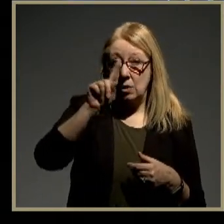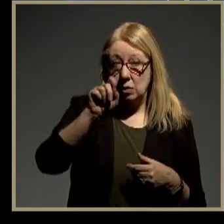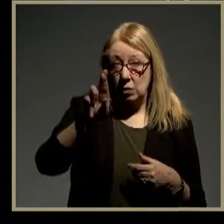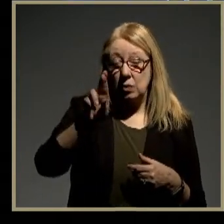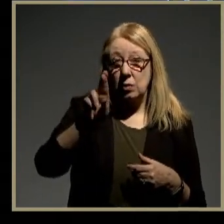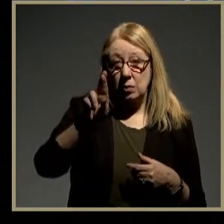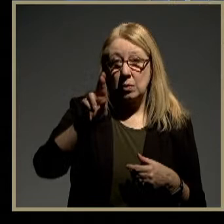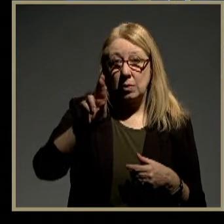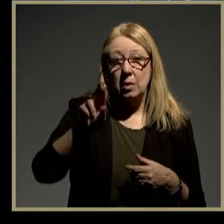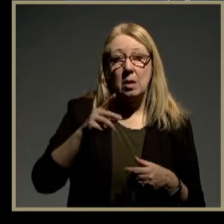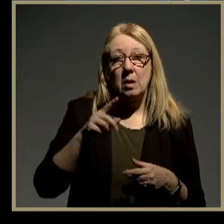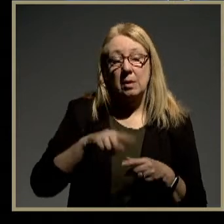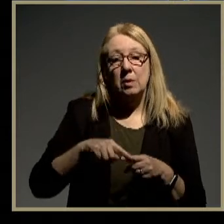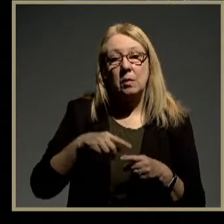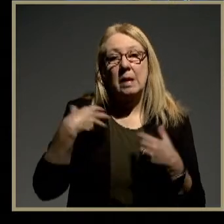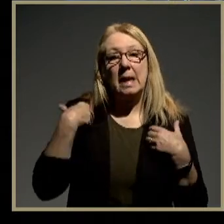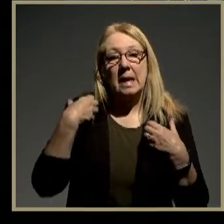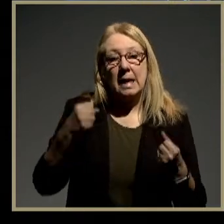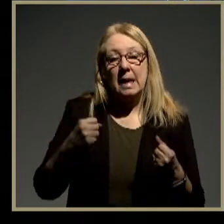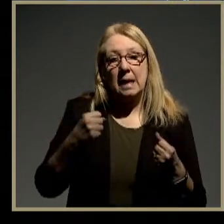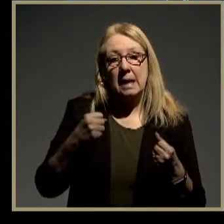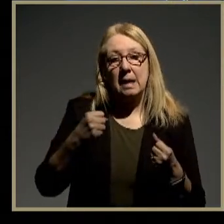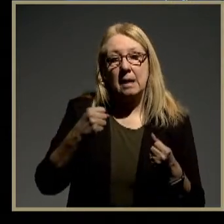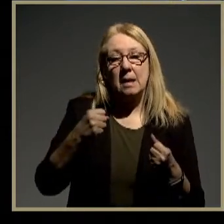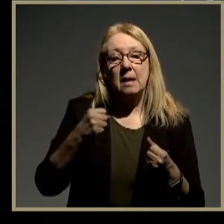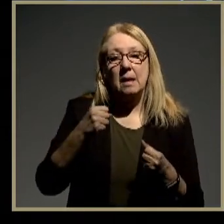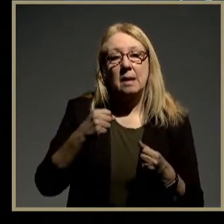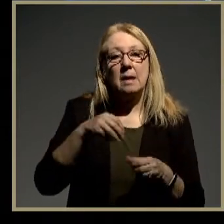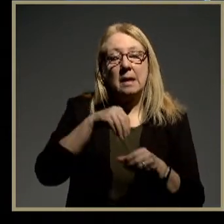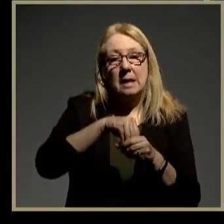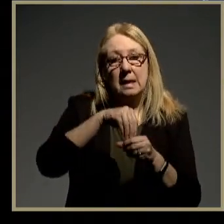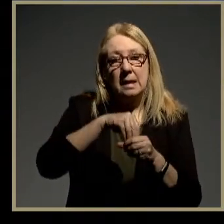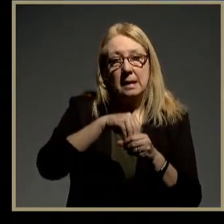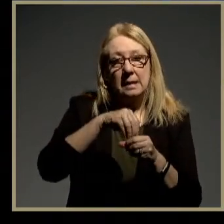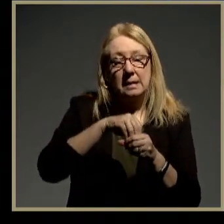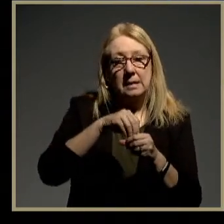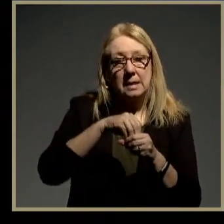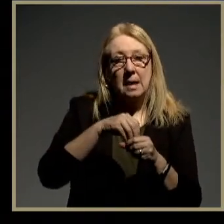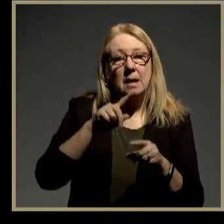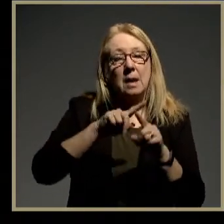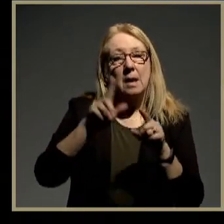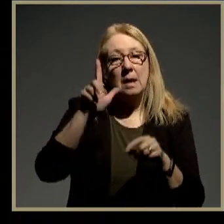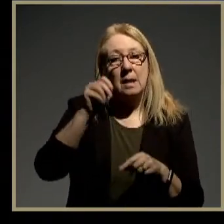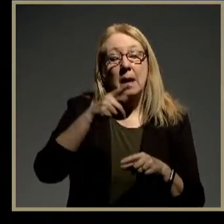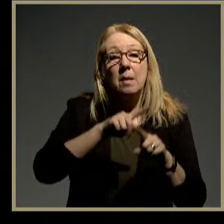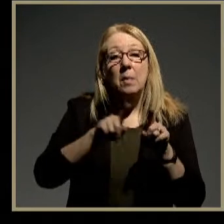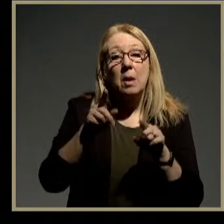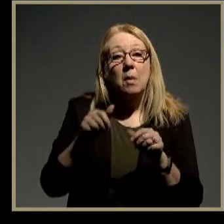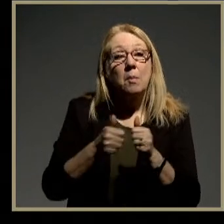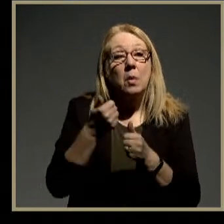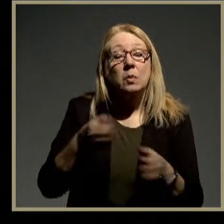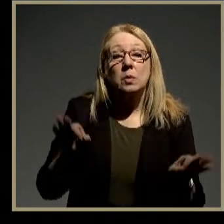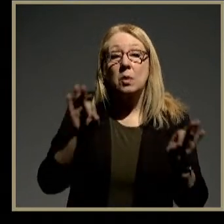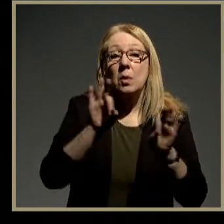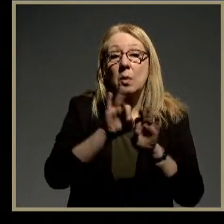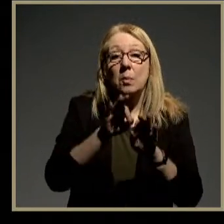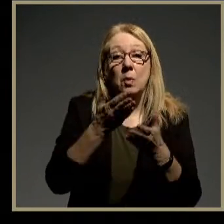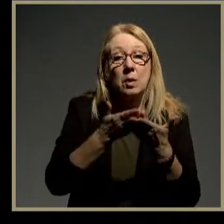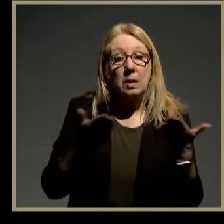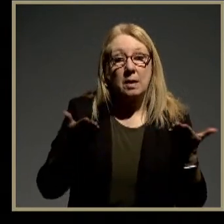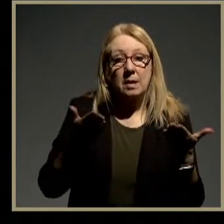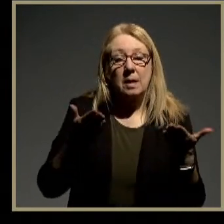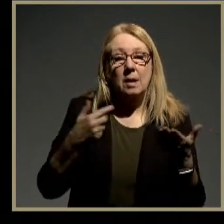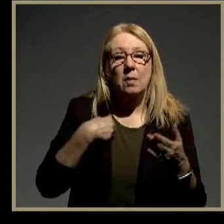us to improve tissue healing and speed it up. But the most important thing that we offer is